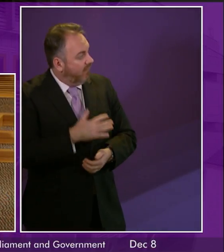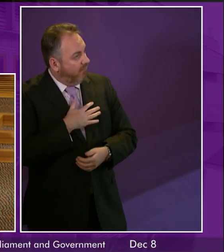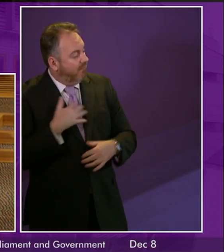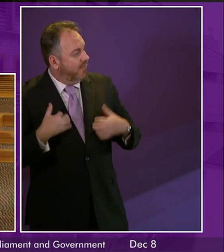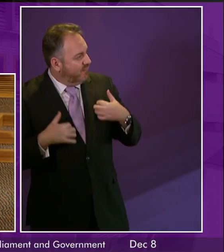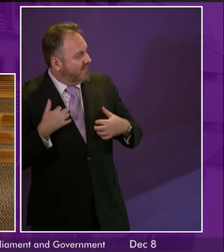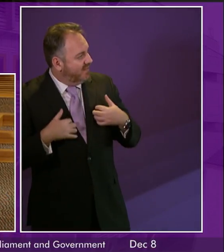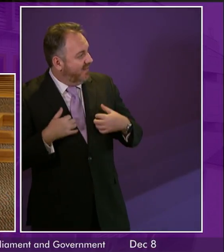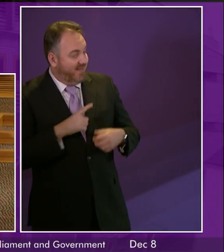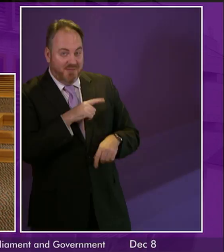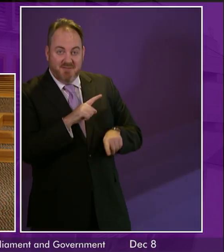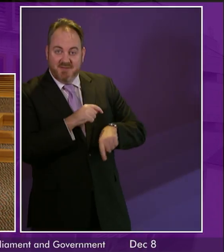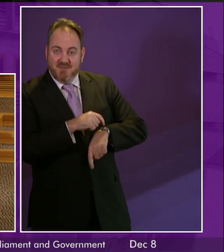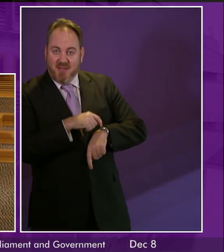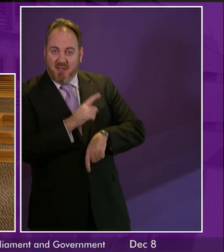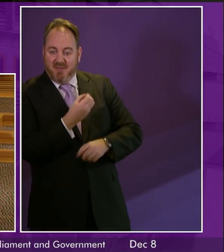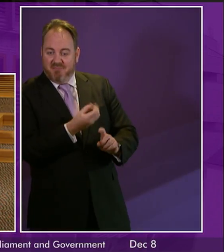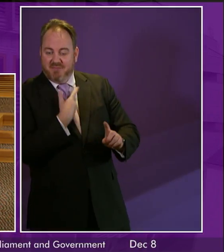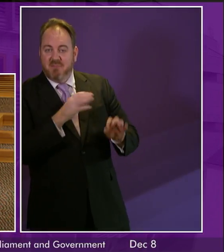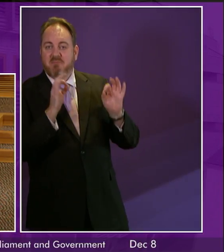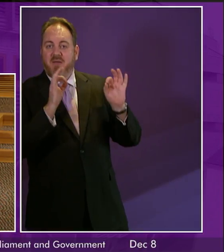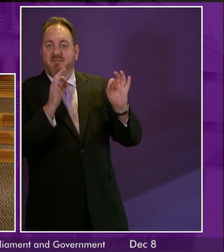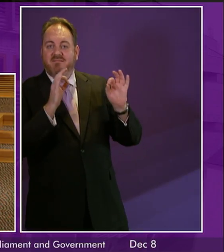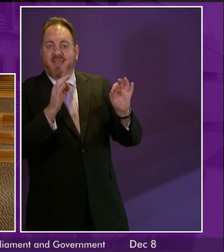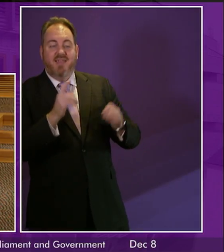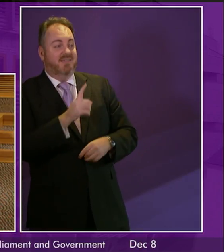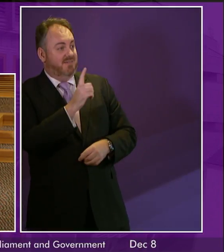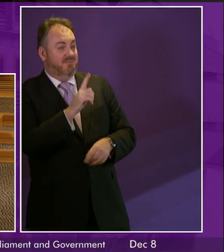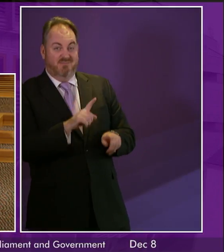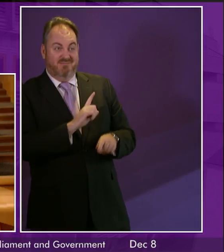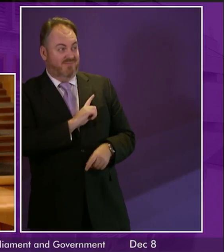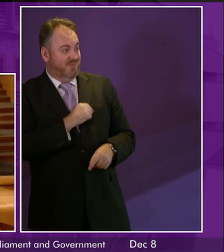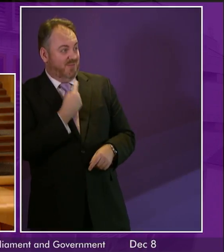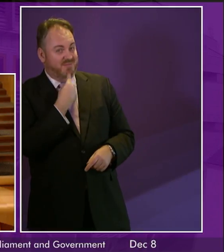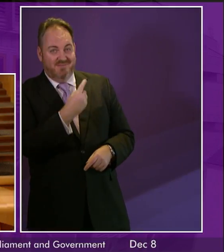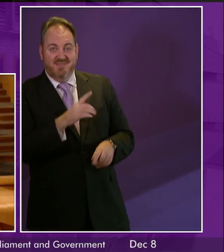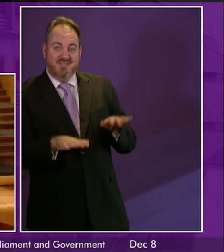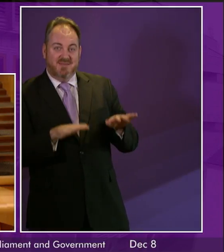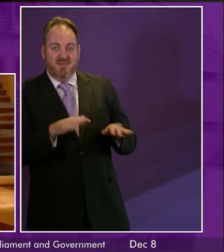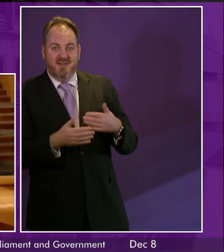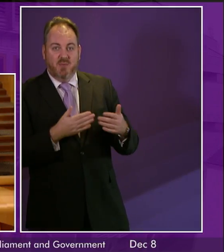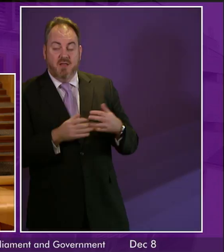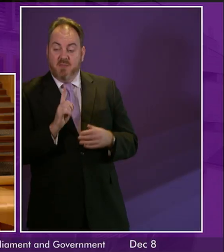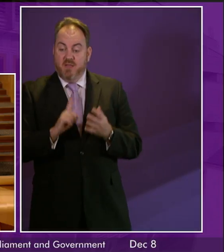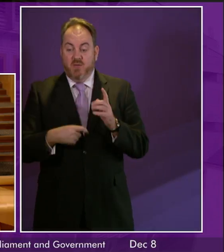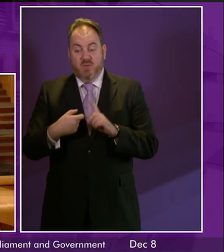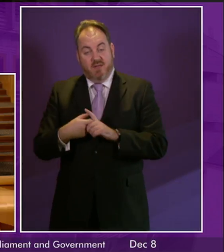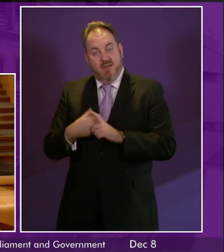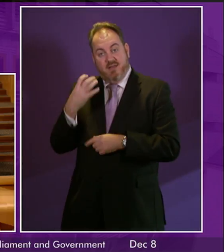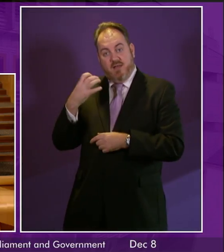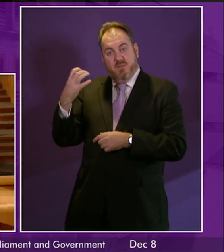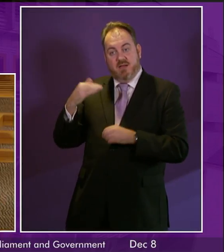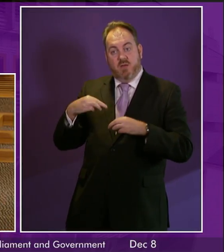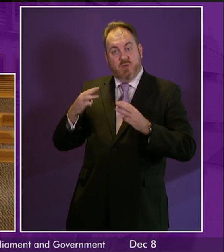I was going to go on to welcome some of the commentary around this, but also to reflect on the fact that the UK government, the Westminster